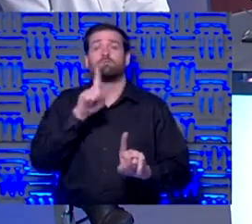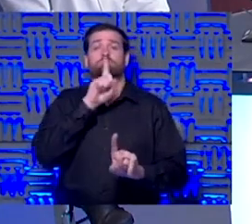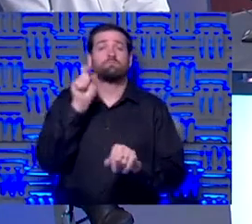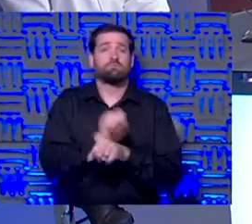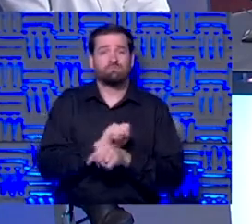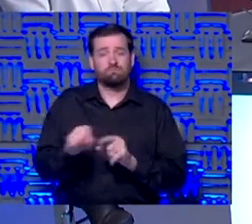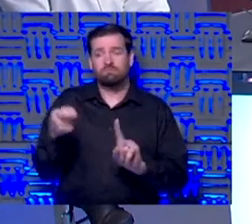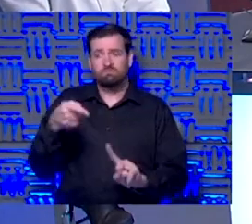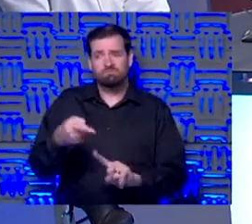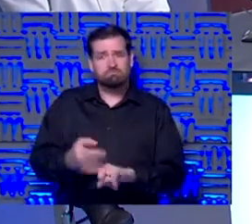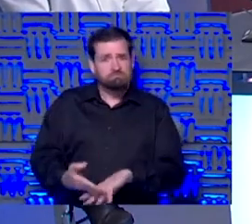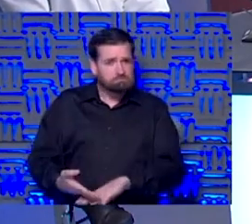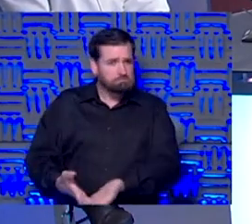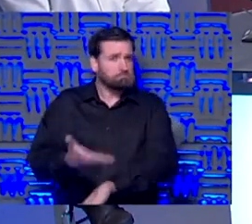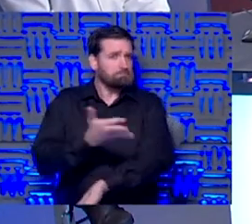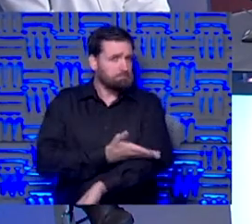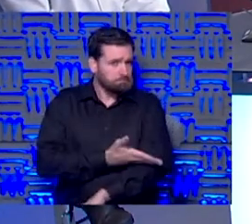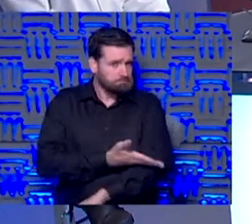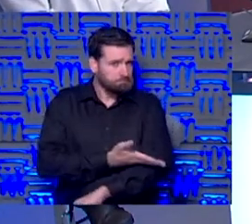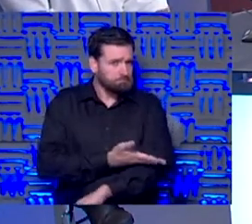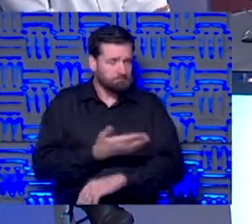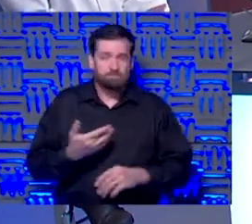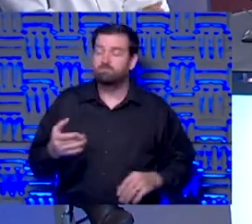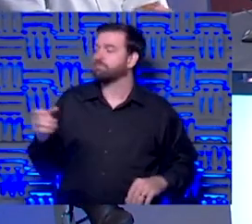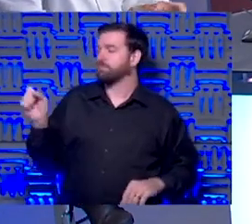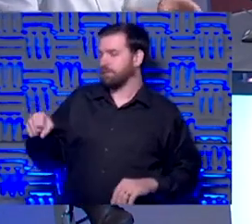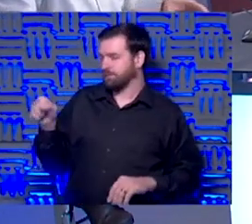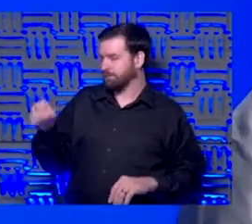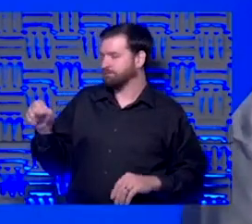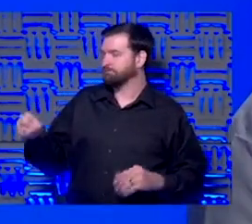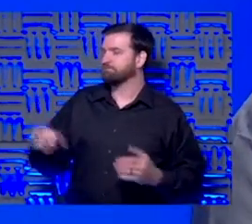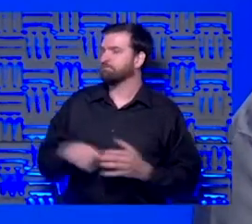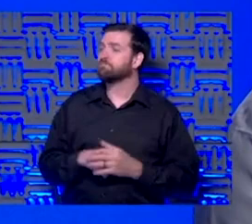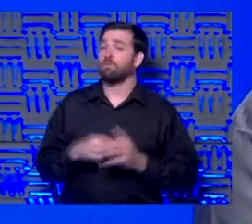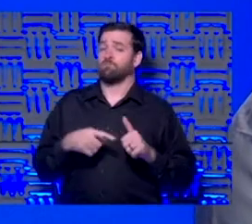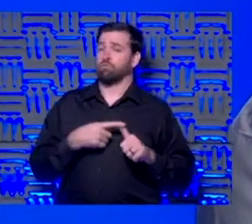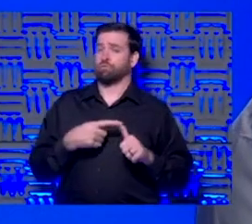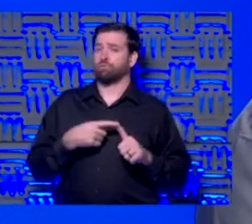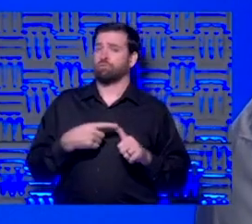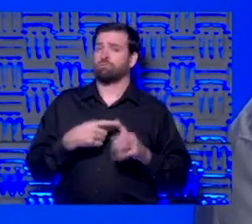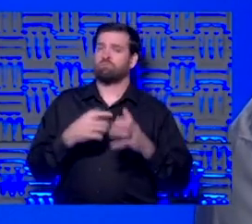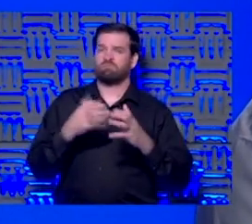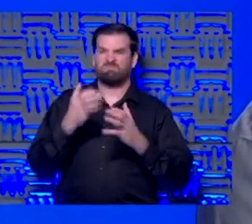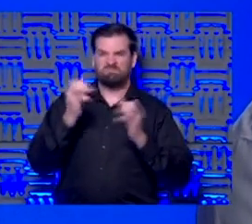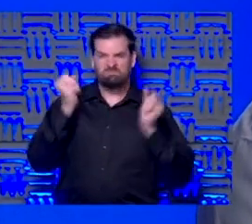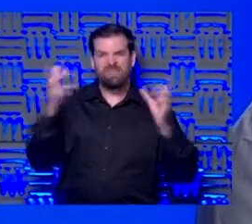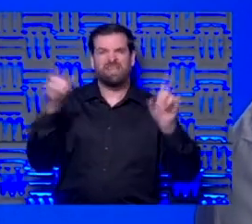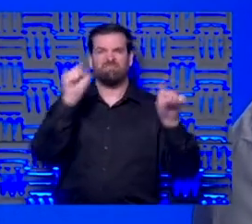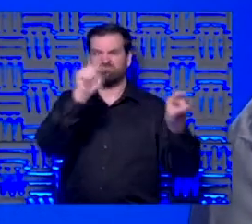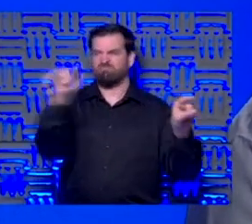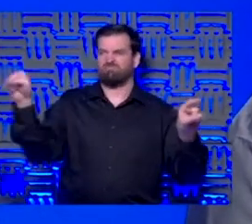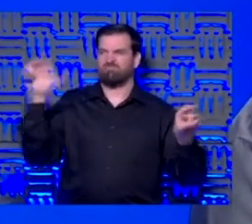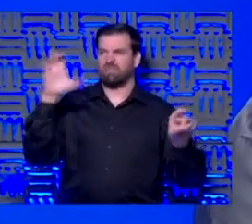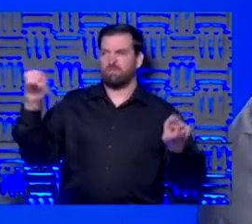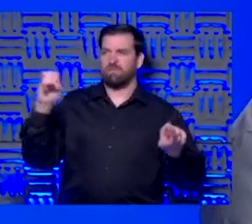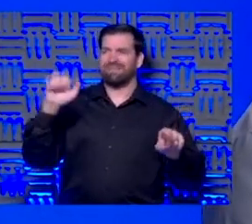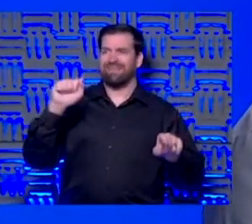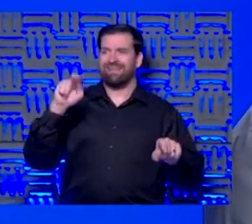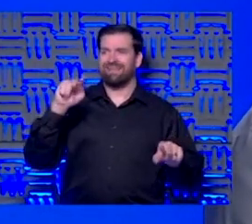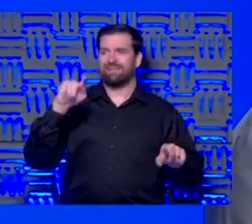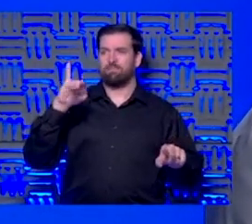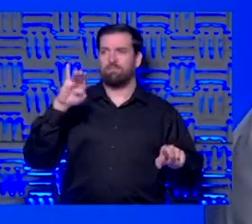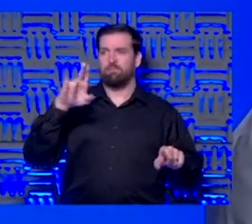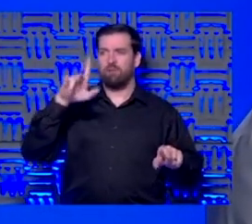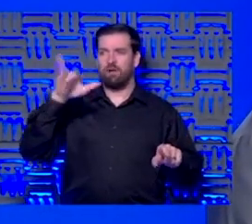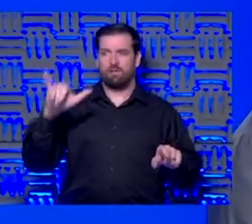is it's gotten better. So there are, at first there were a lot of companies that put out antibody tests. Again, we know that there was